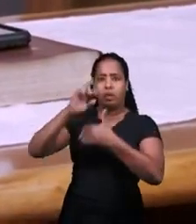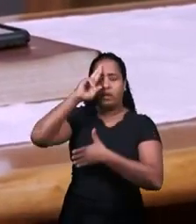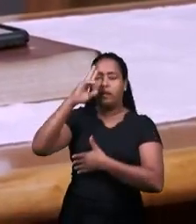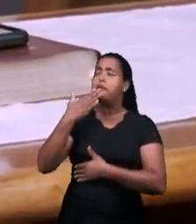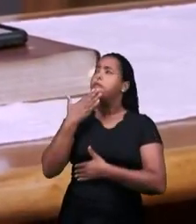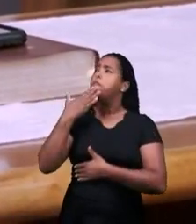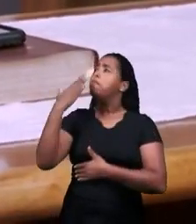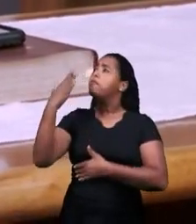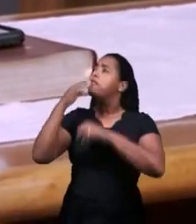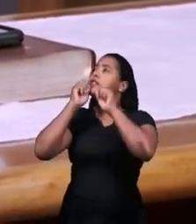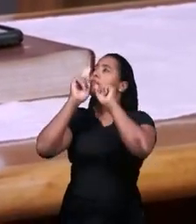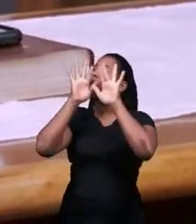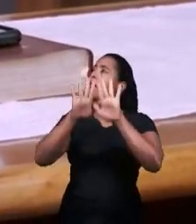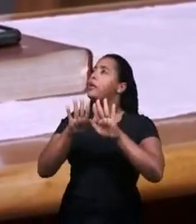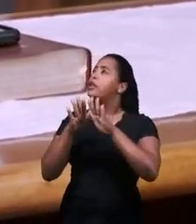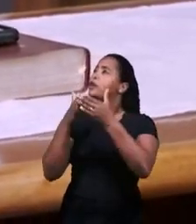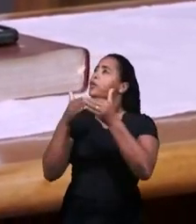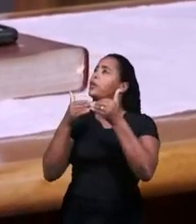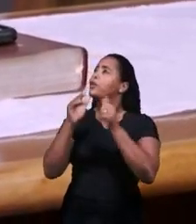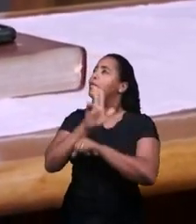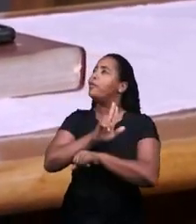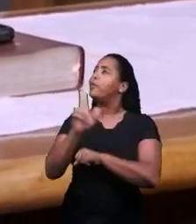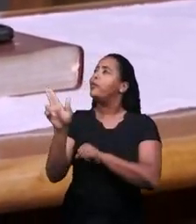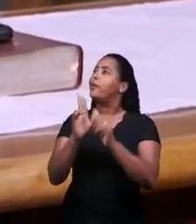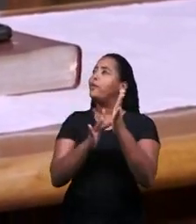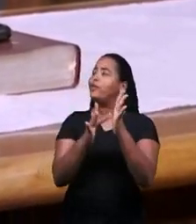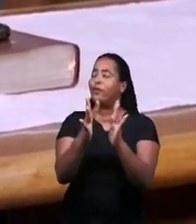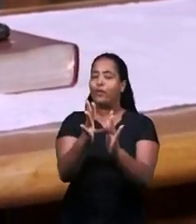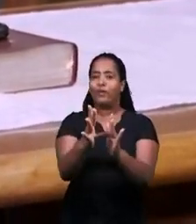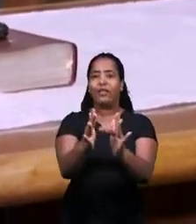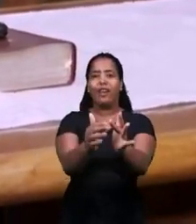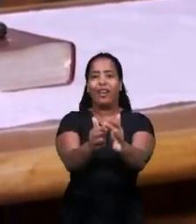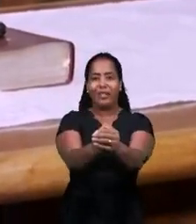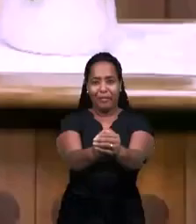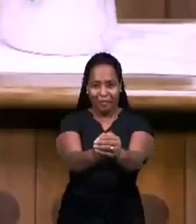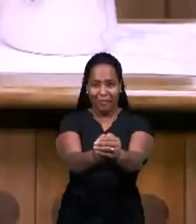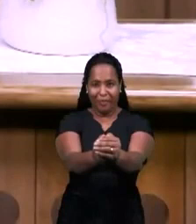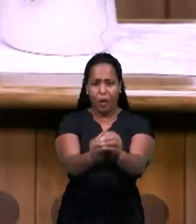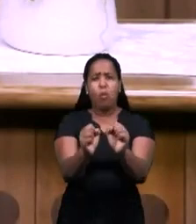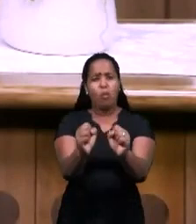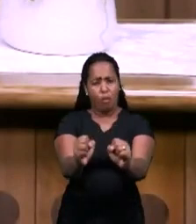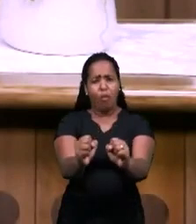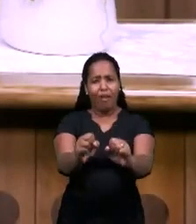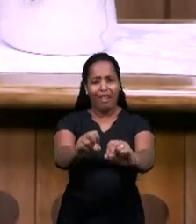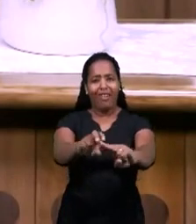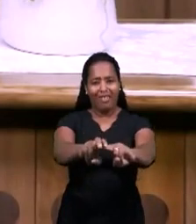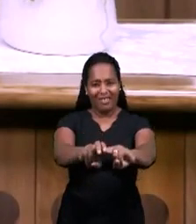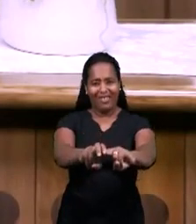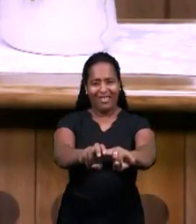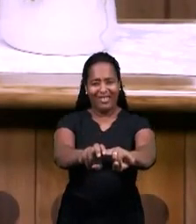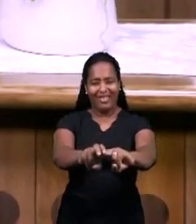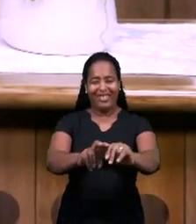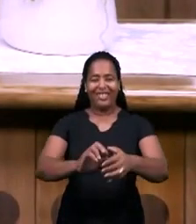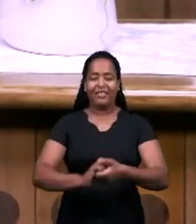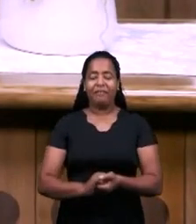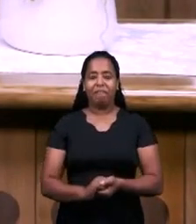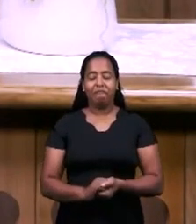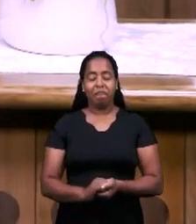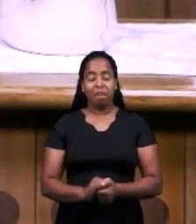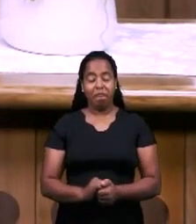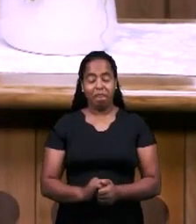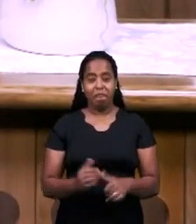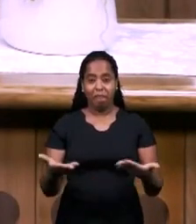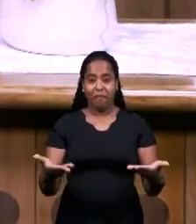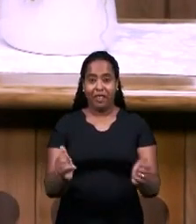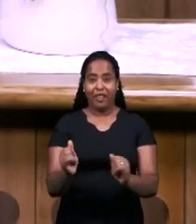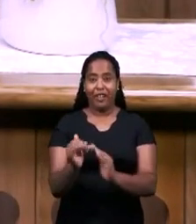We ask for your blessing, praying in the name of the Lord Jesus. Amen. All may be seated. We will be praising the